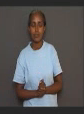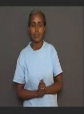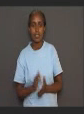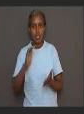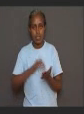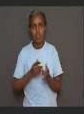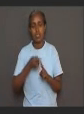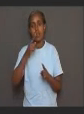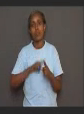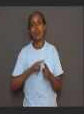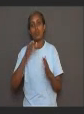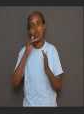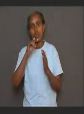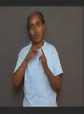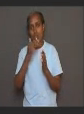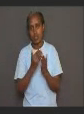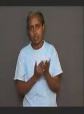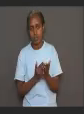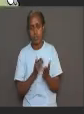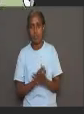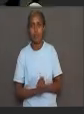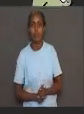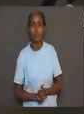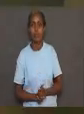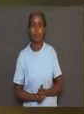Let's get back to our lesson.